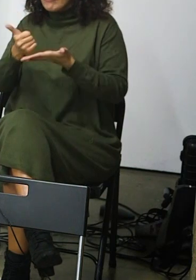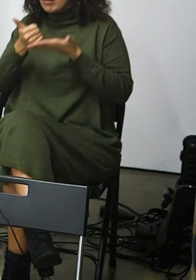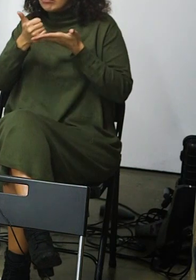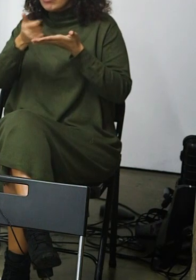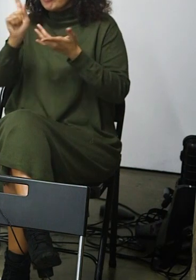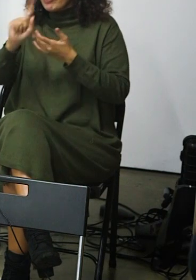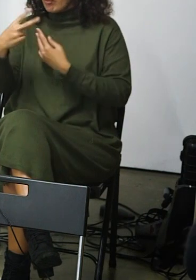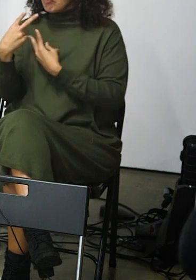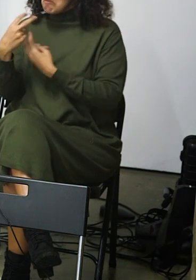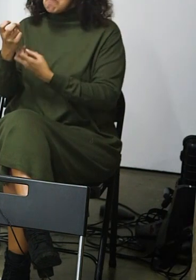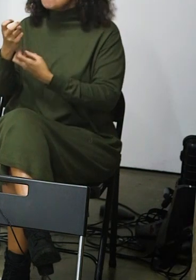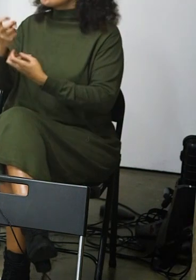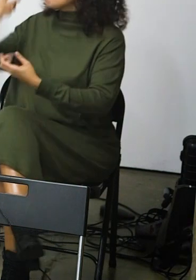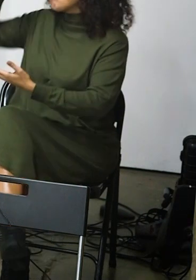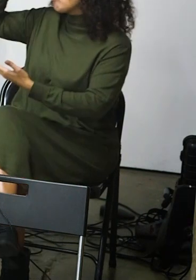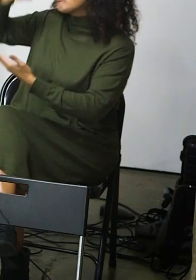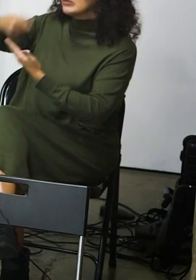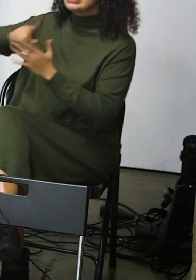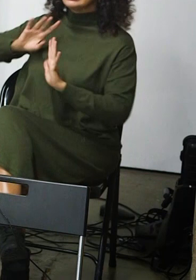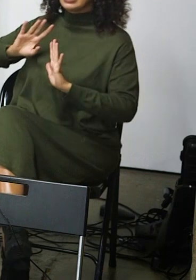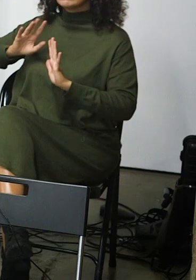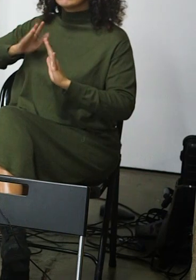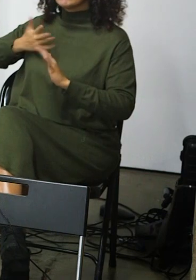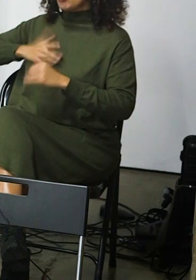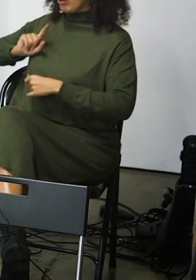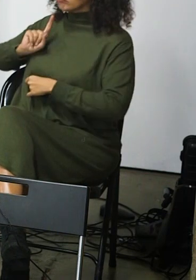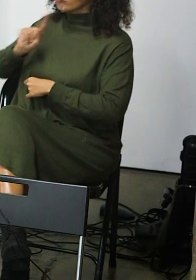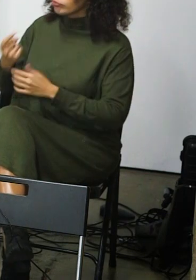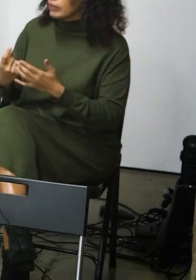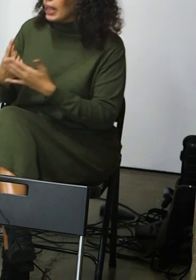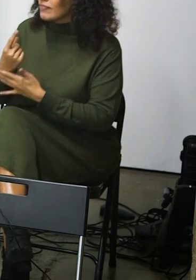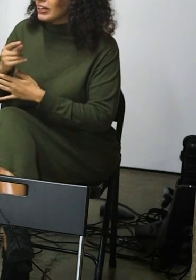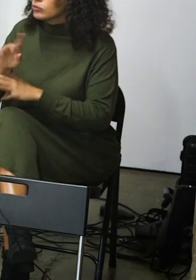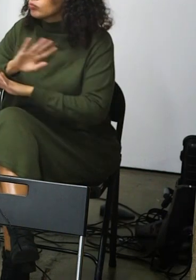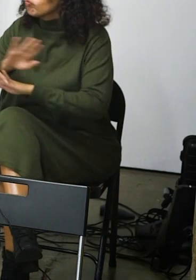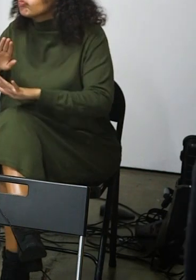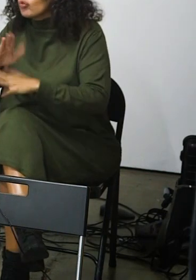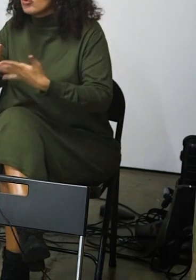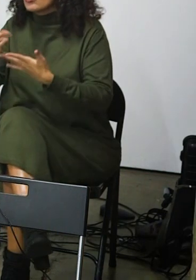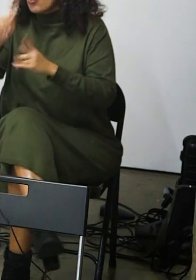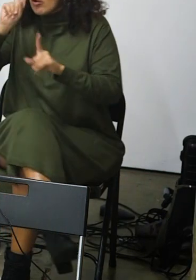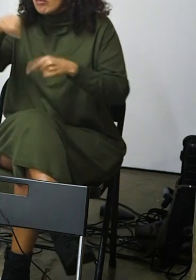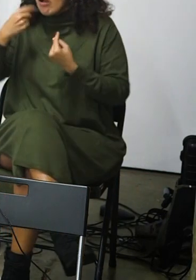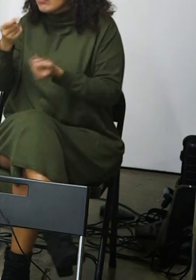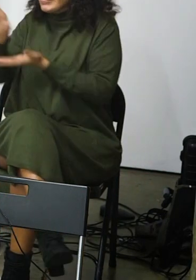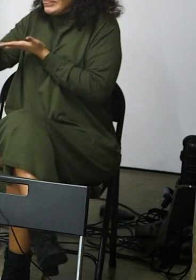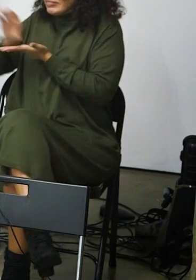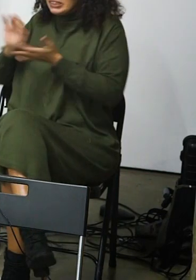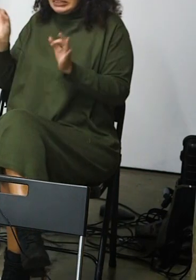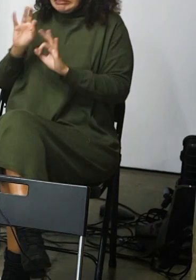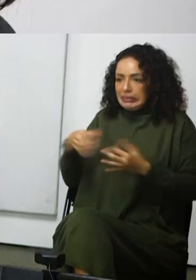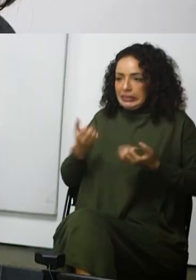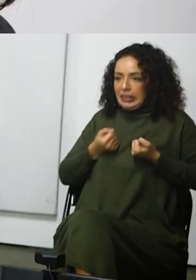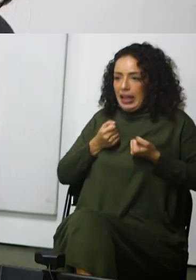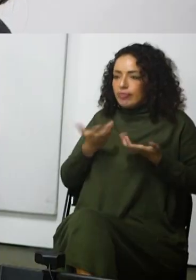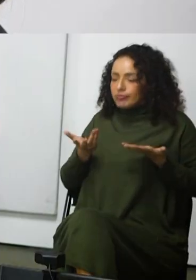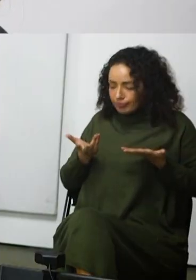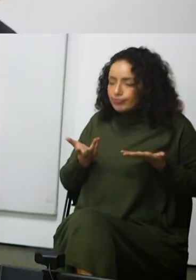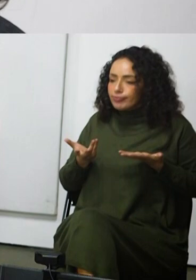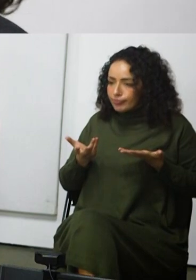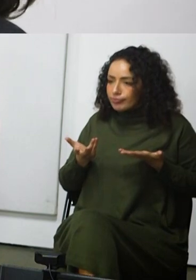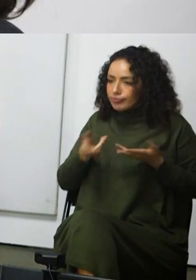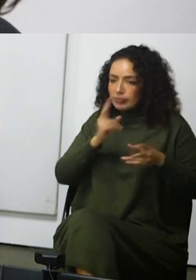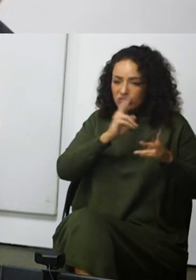about, especially I'm thinking in the context of events, I suppose, like if you're putting on an event and you don't have any funding for it, so you can't